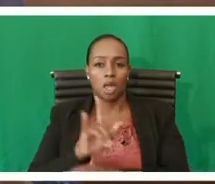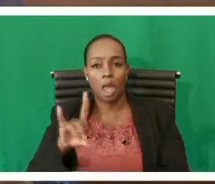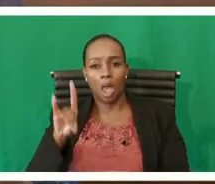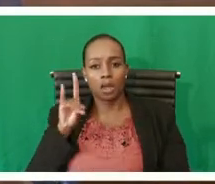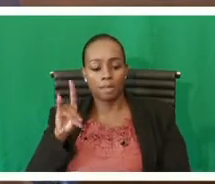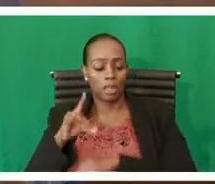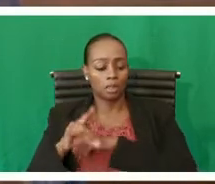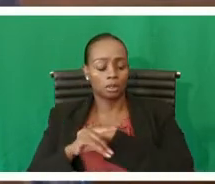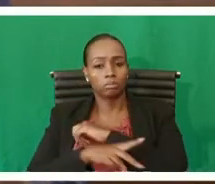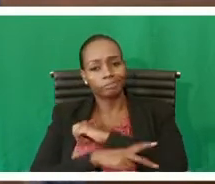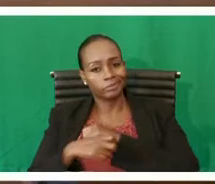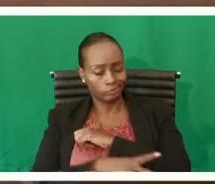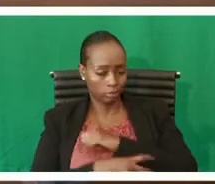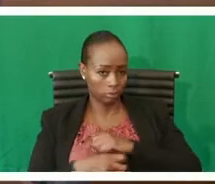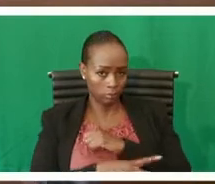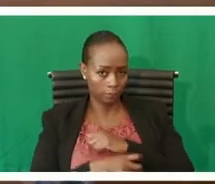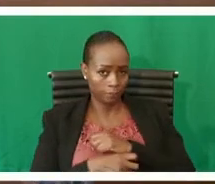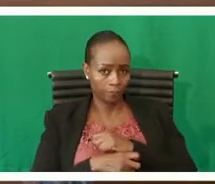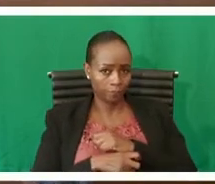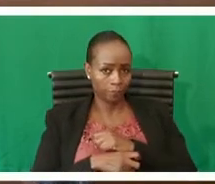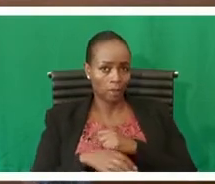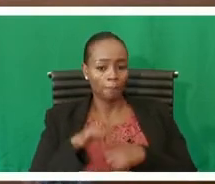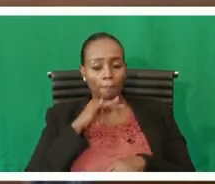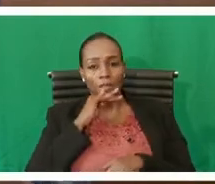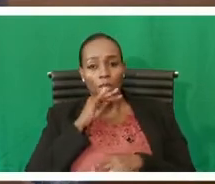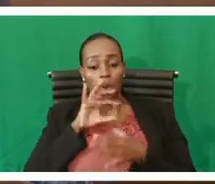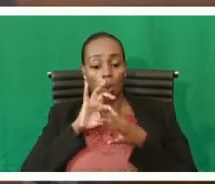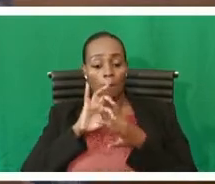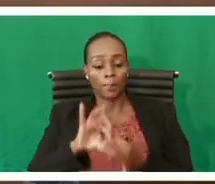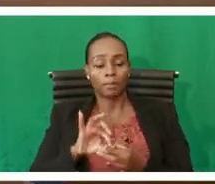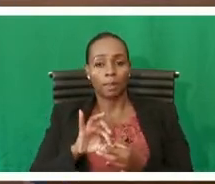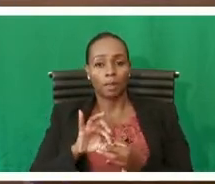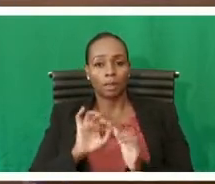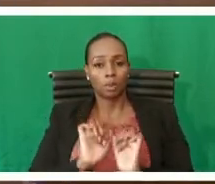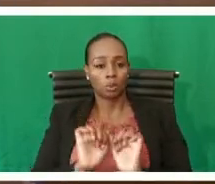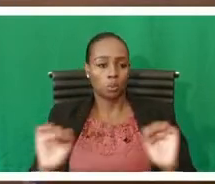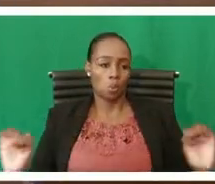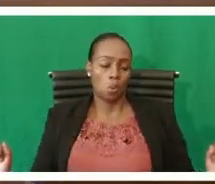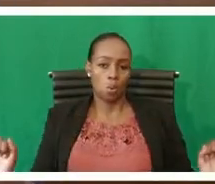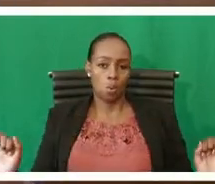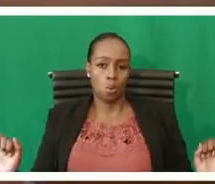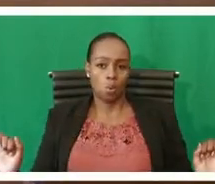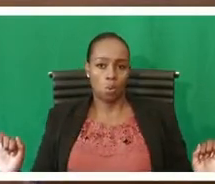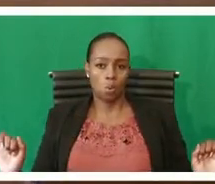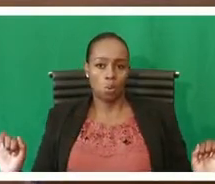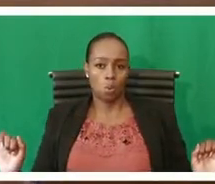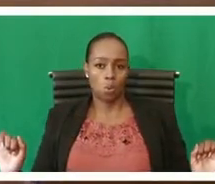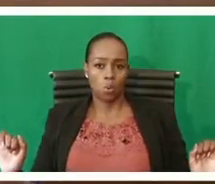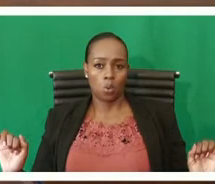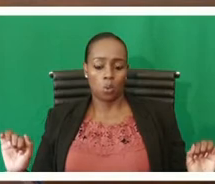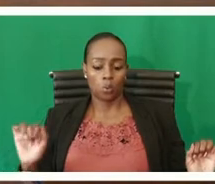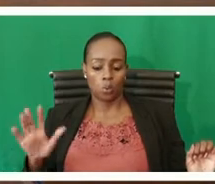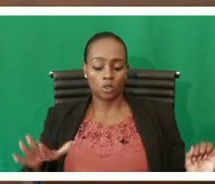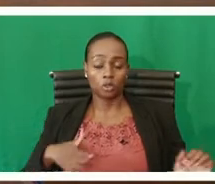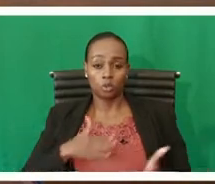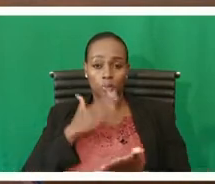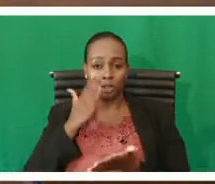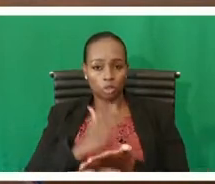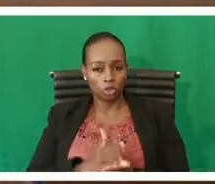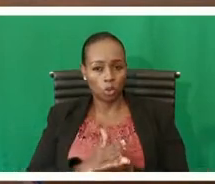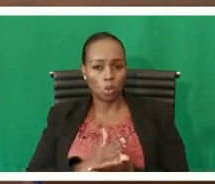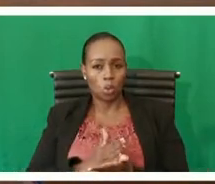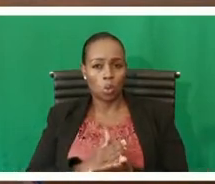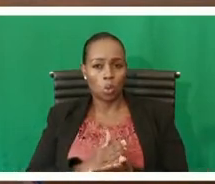in pursuit of justice. Your commitment to rule of law is committed to the security of our province. In